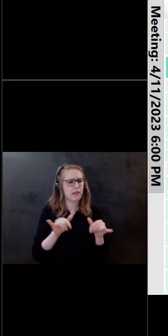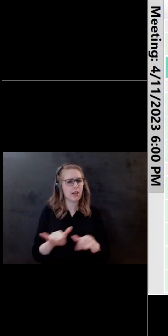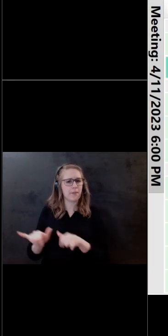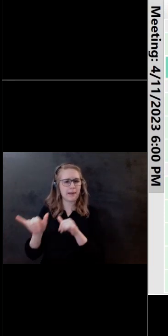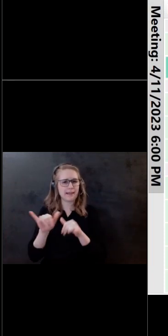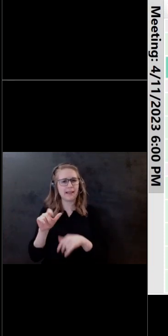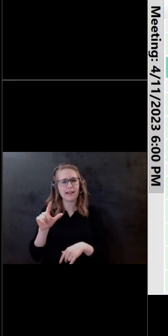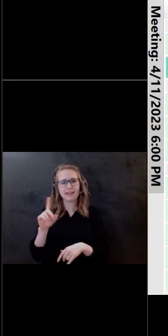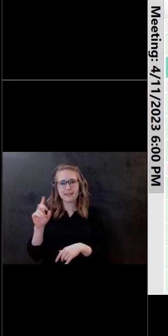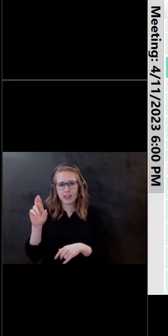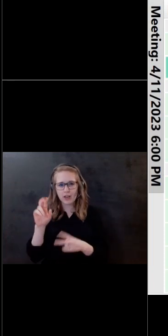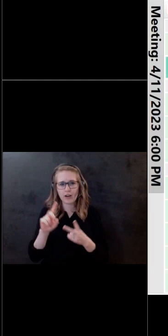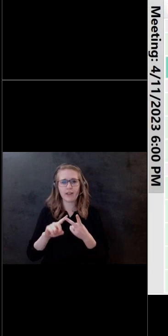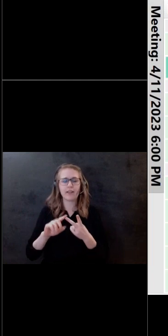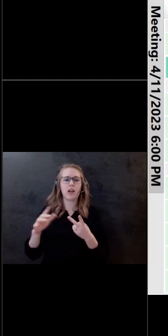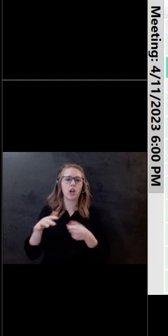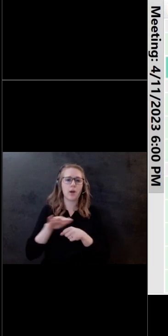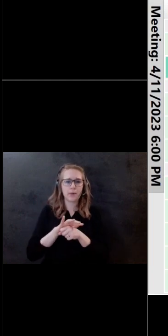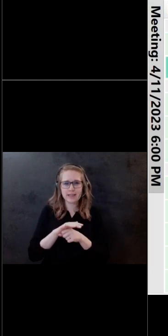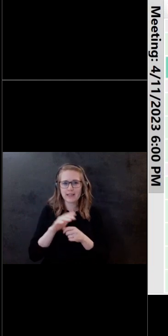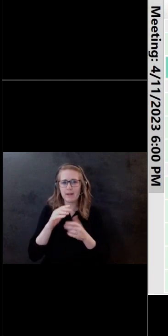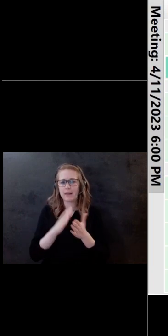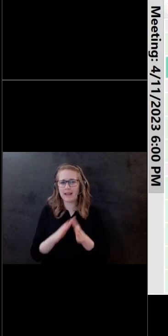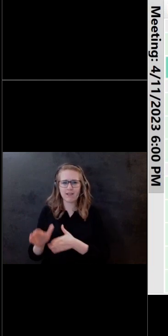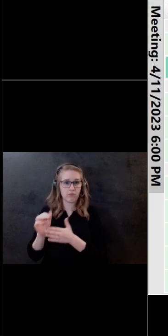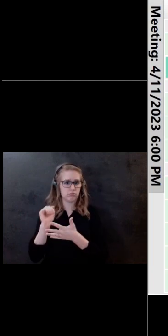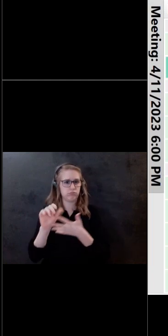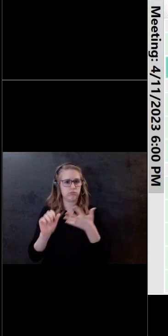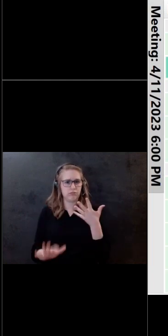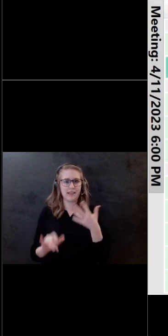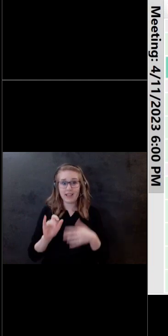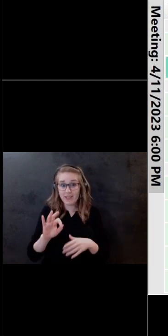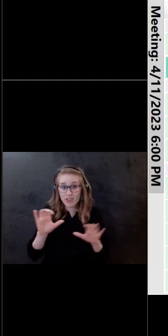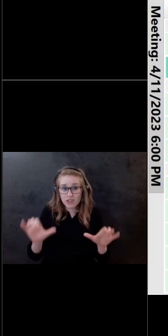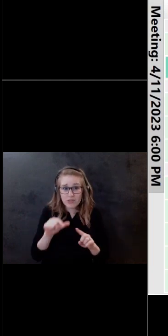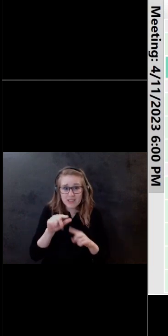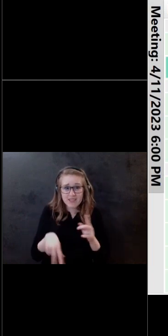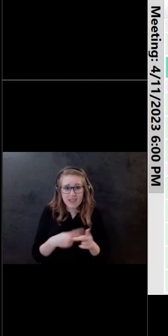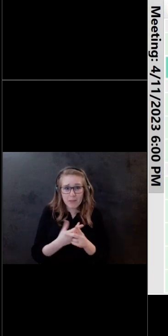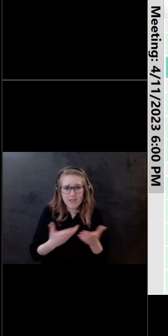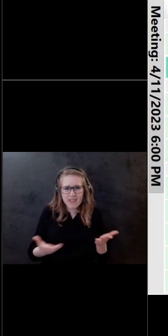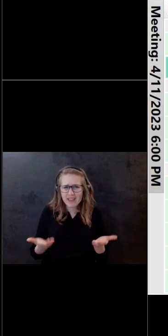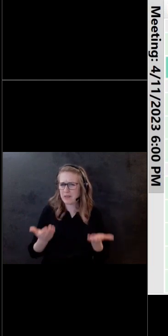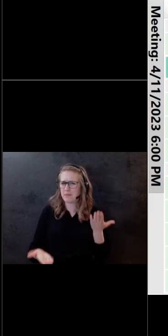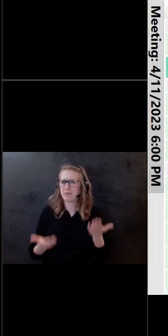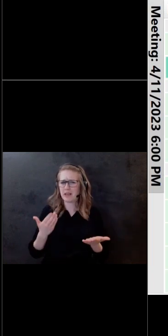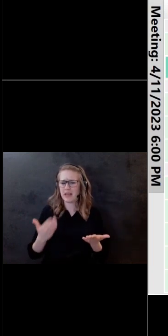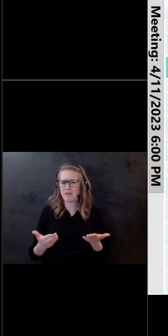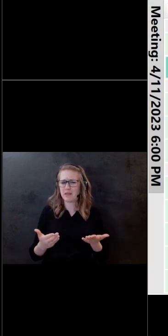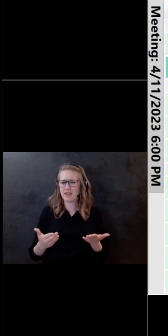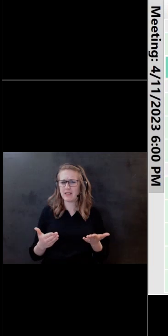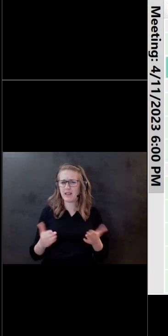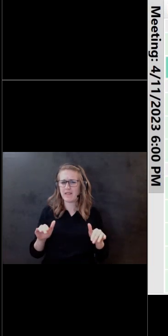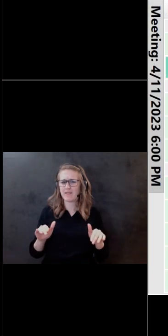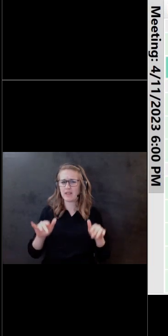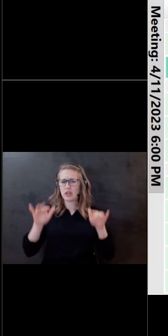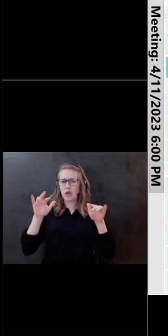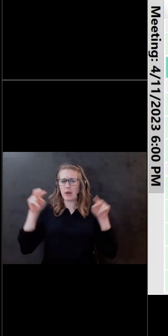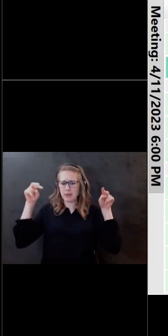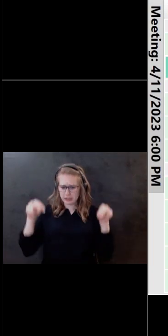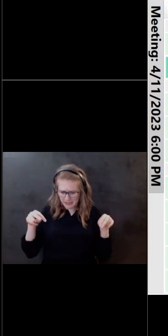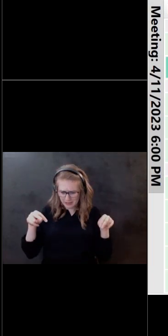the LDR, the comprehensive plan, and a whole long list of other things. If you're going to do this kind of stuff, maybe float up 100,000 feet, look down on it and